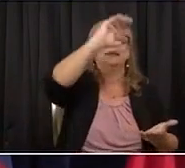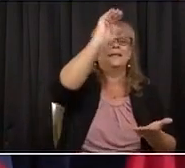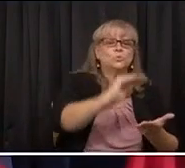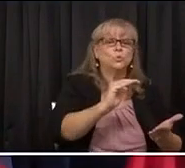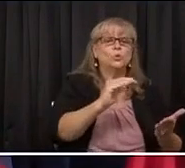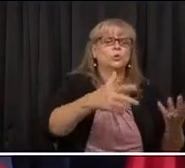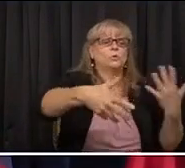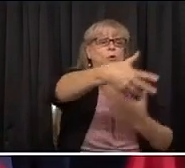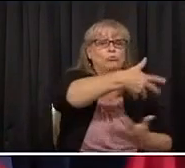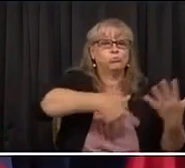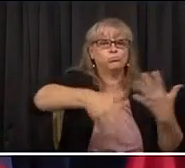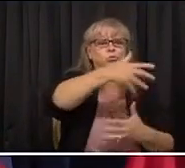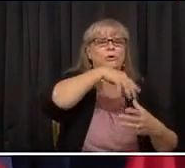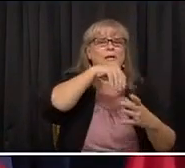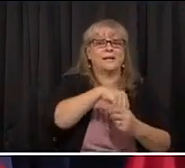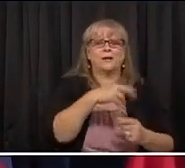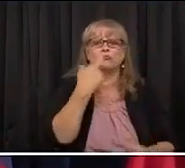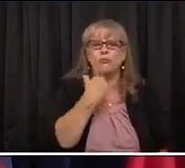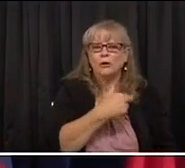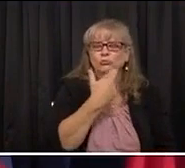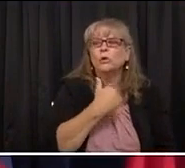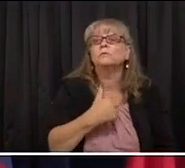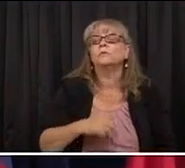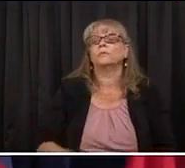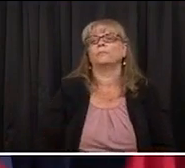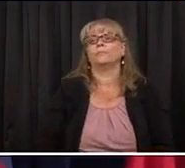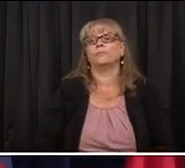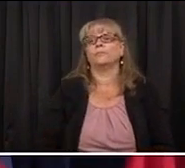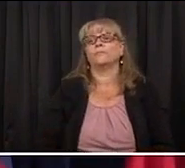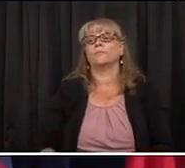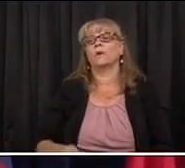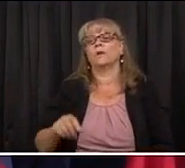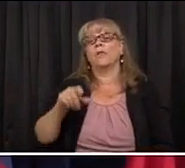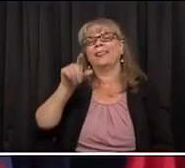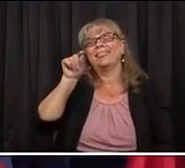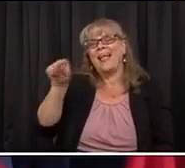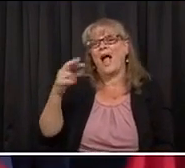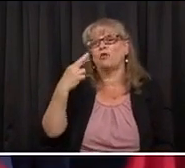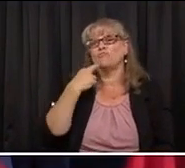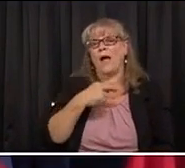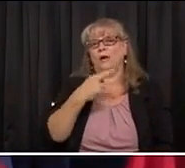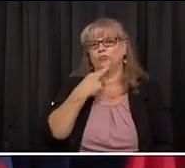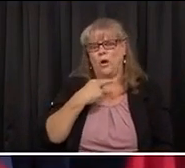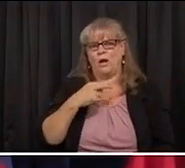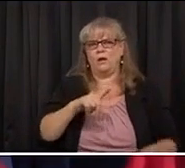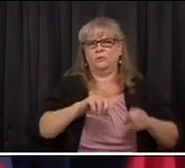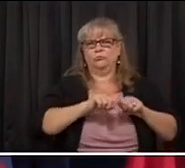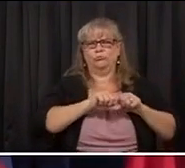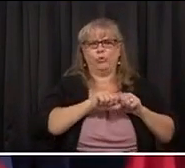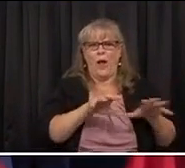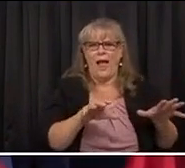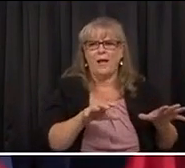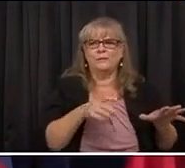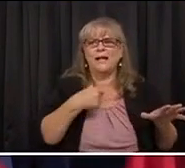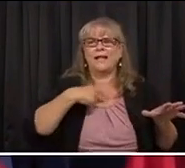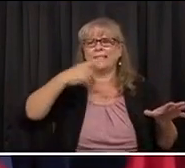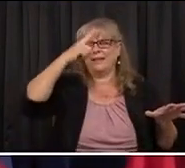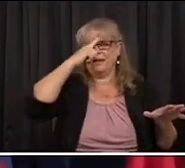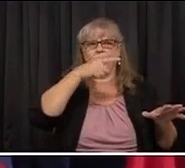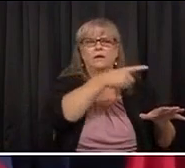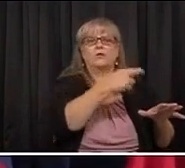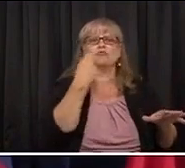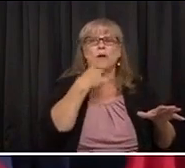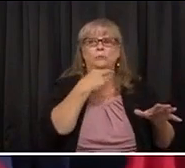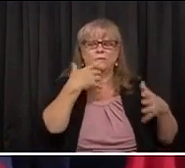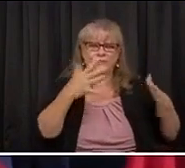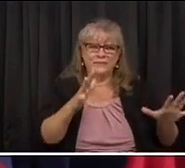things. The restaurant outbreaks. I think our restaurant policy has been quite successful. So yes, there's